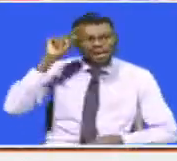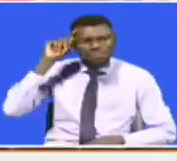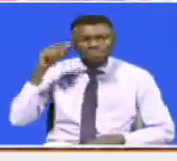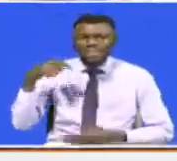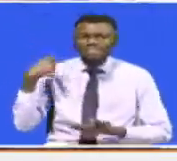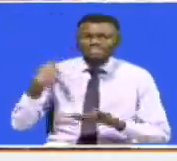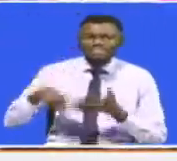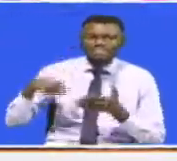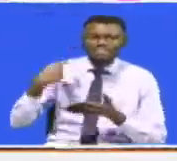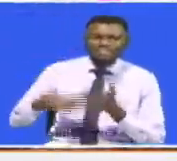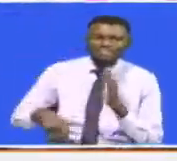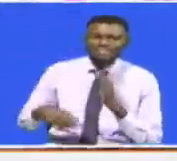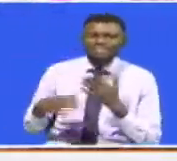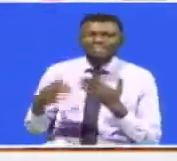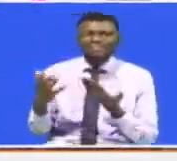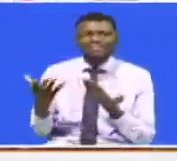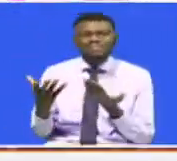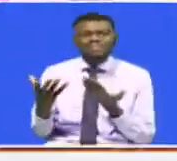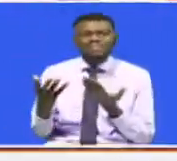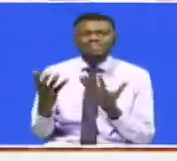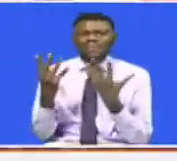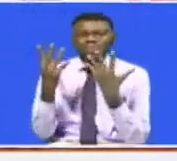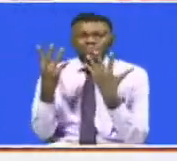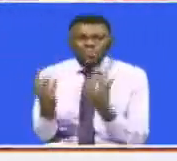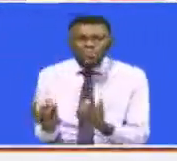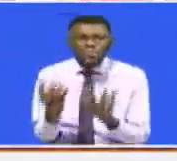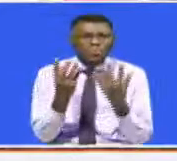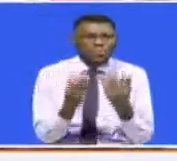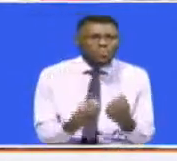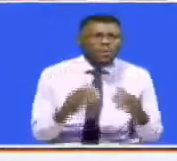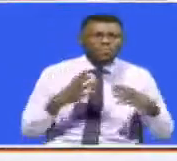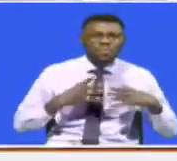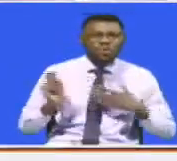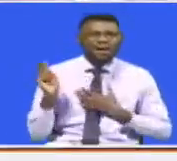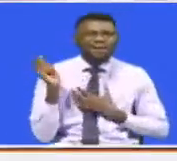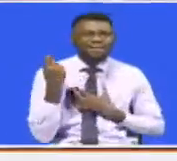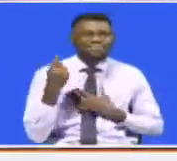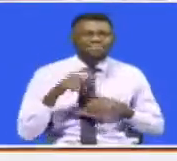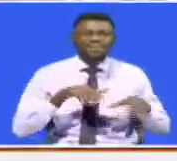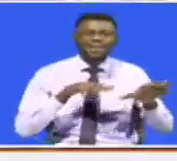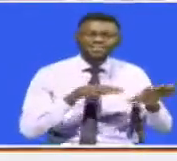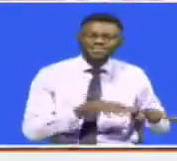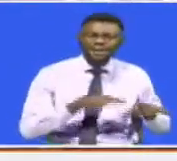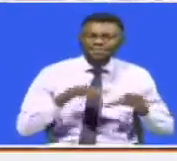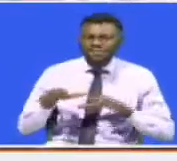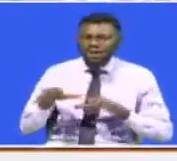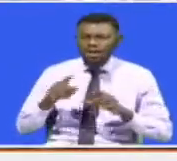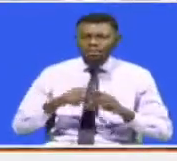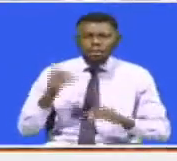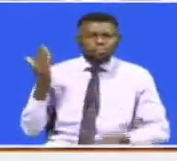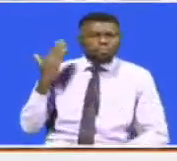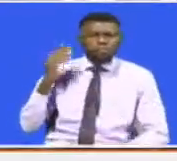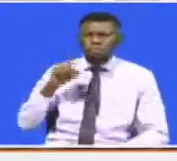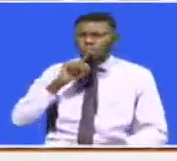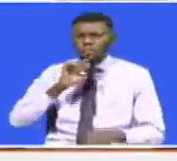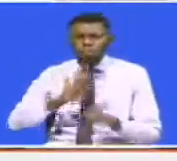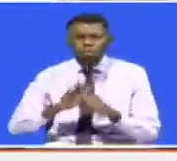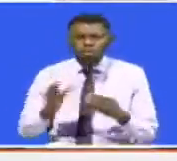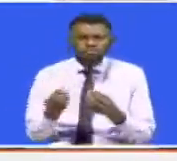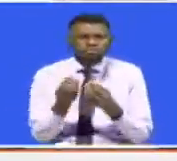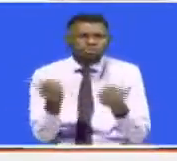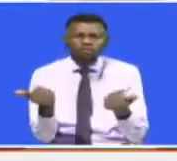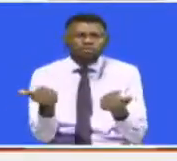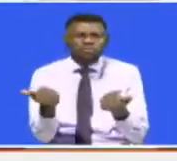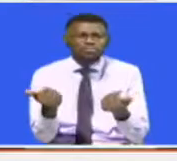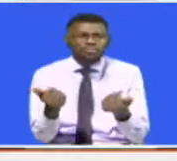into untamed public debt and exposing Kenyans to a high cost of living despite pledges to alleviate their suffering. Just